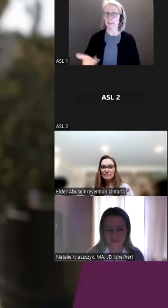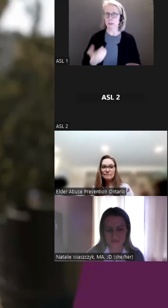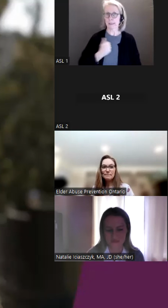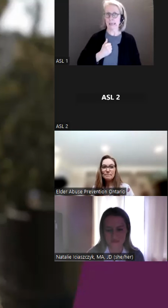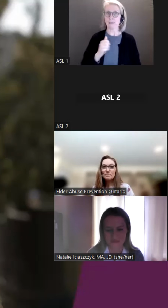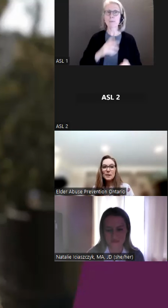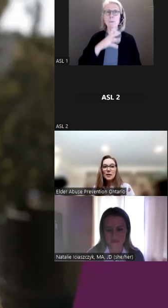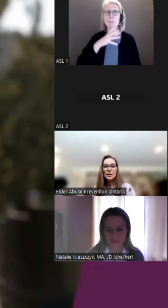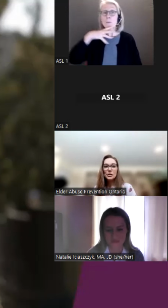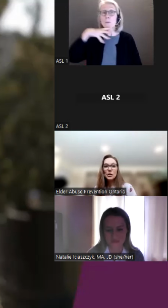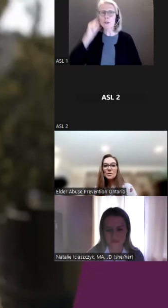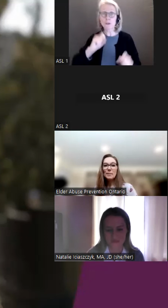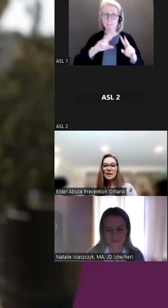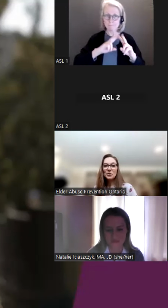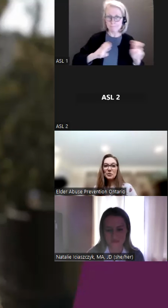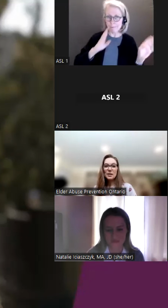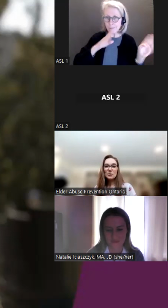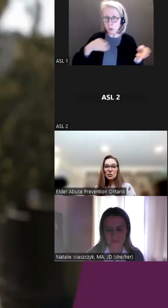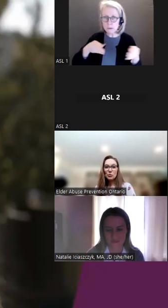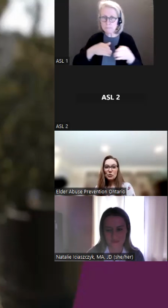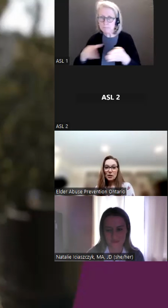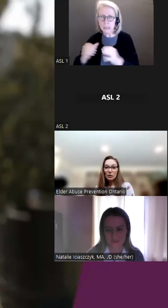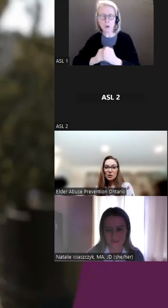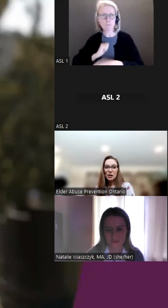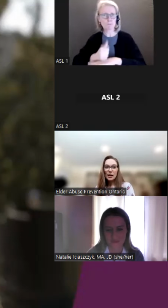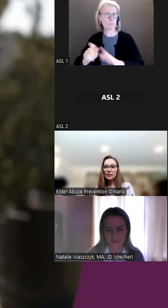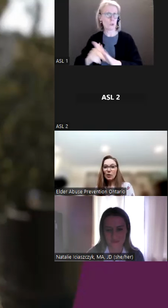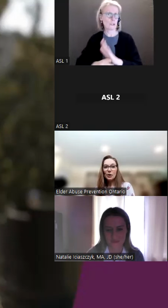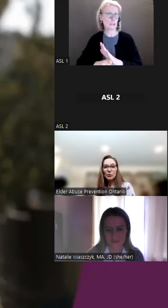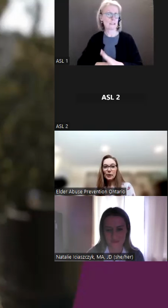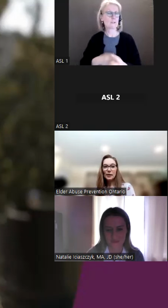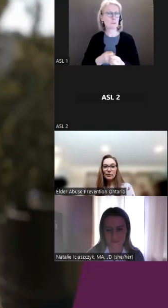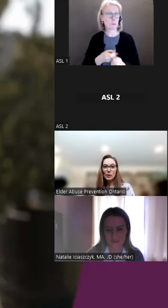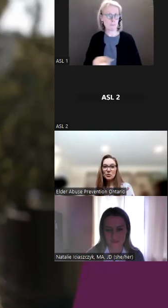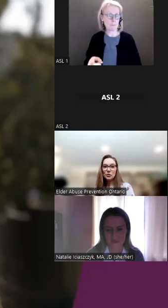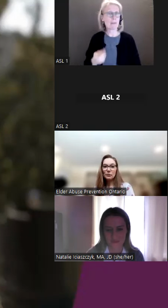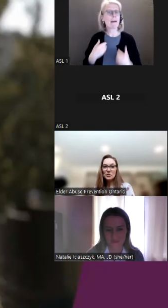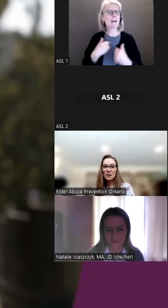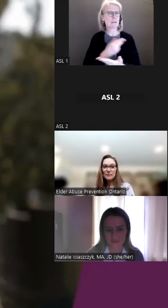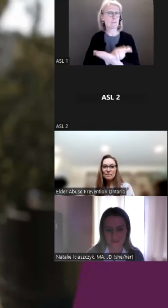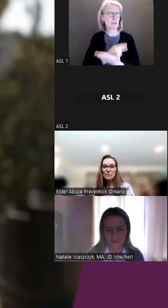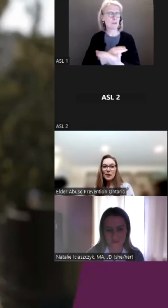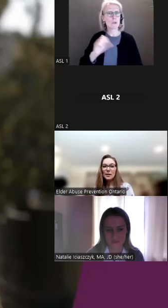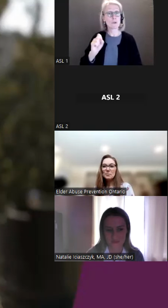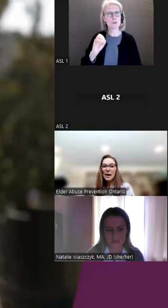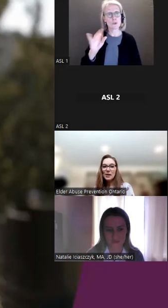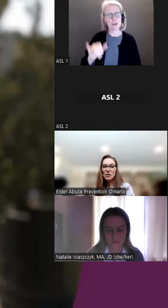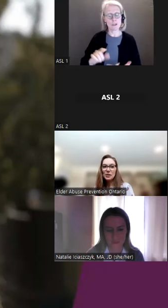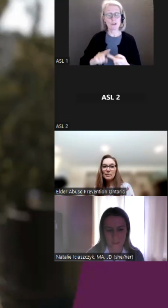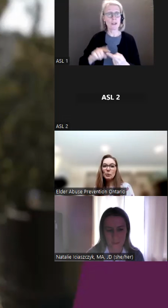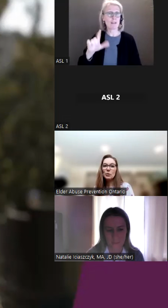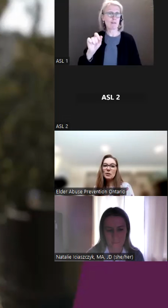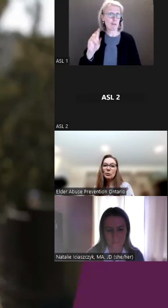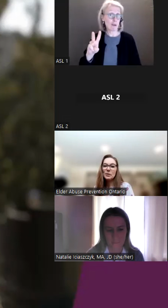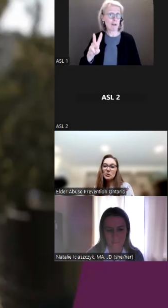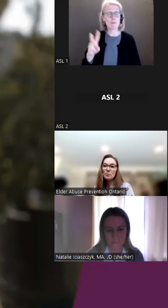population. She holds a master's in sociology and law degree from Western University and is